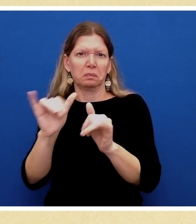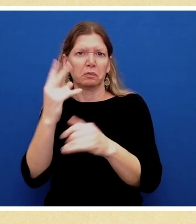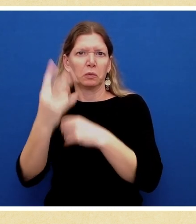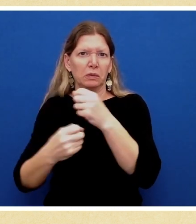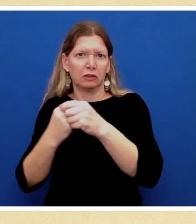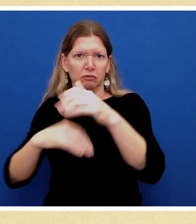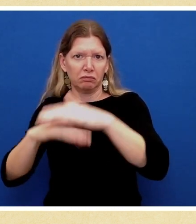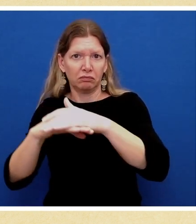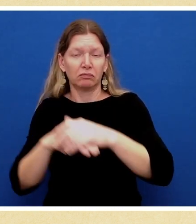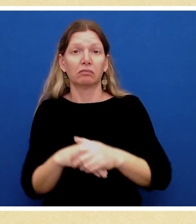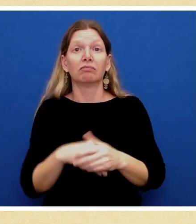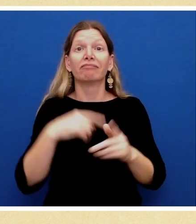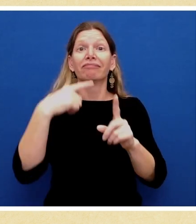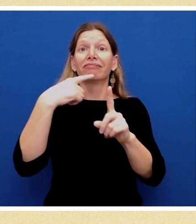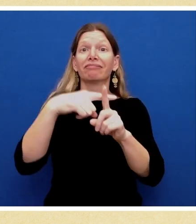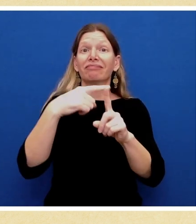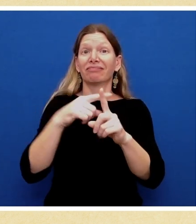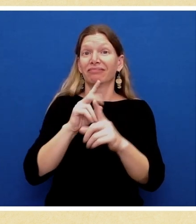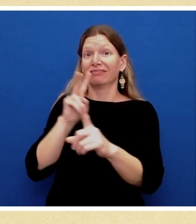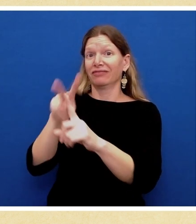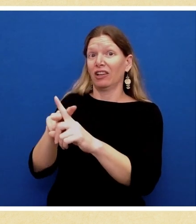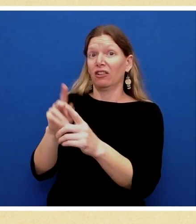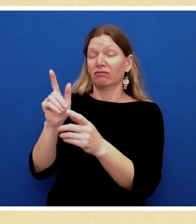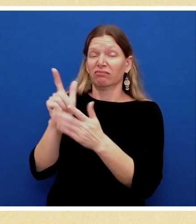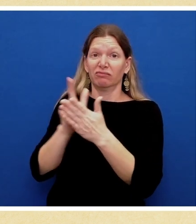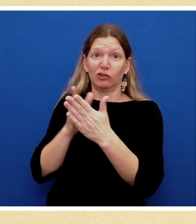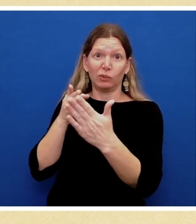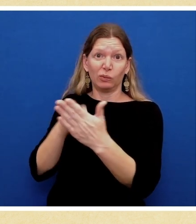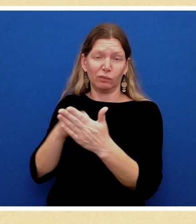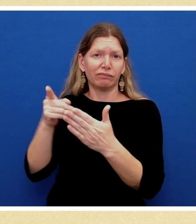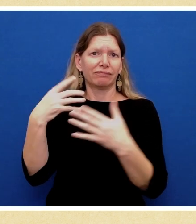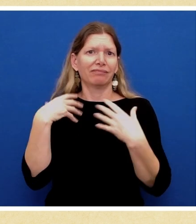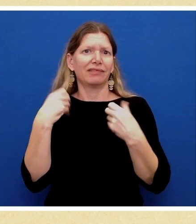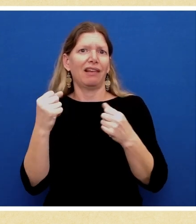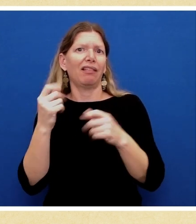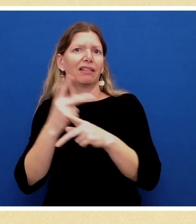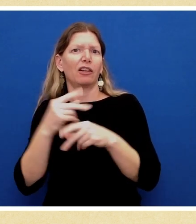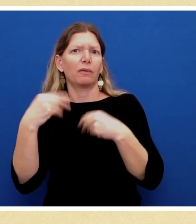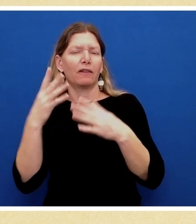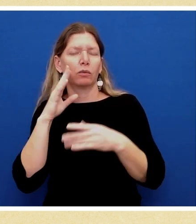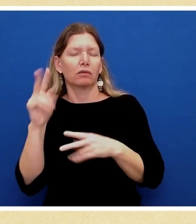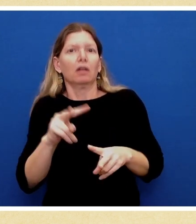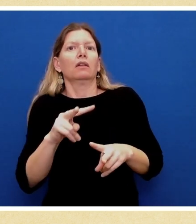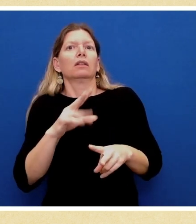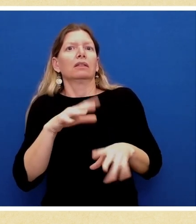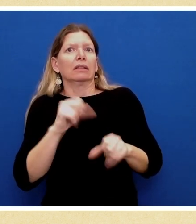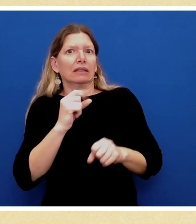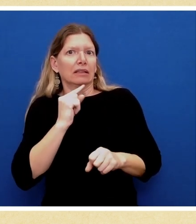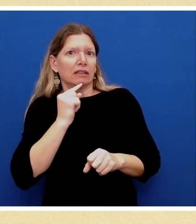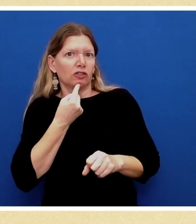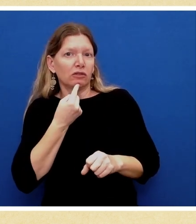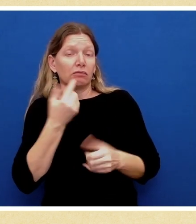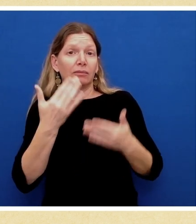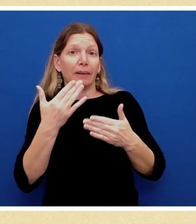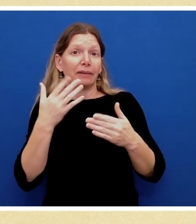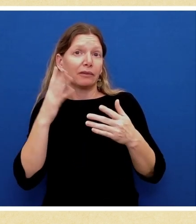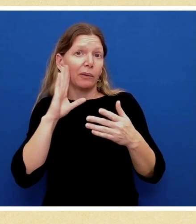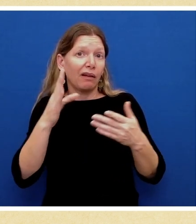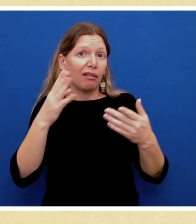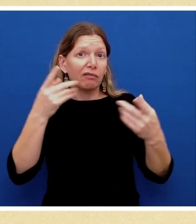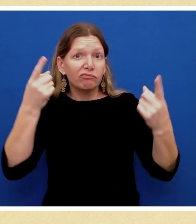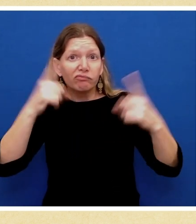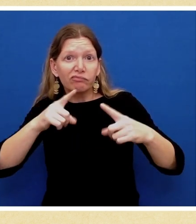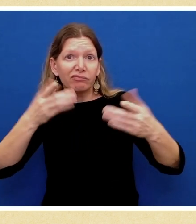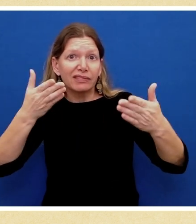The pros of filing a lawsuit include that it is likely to get the healthcare provider's attention, and it may eventually lead